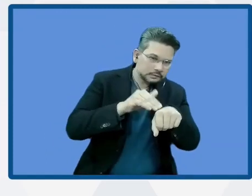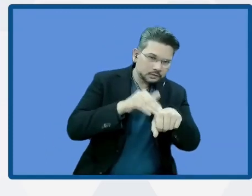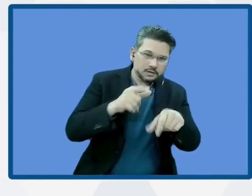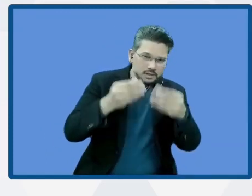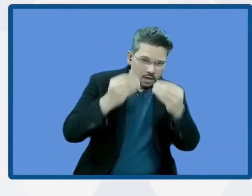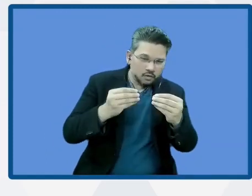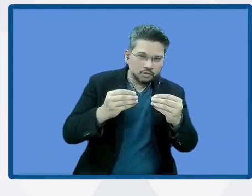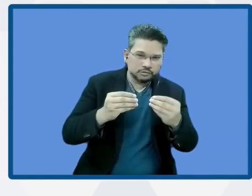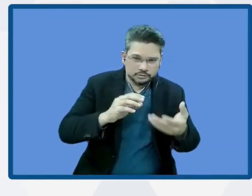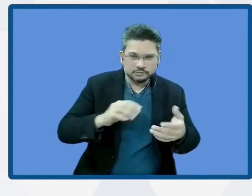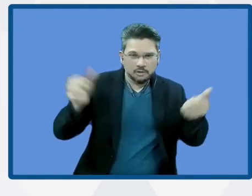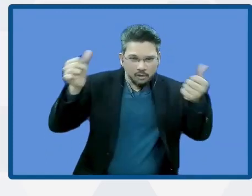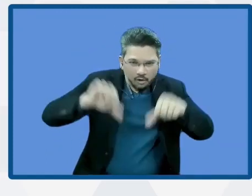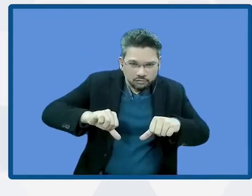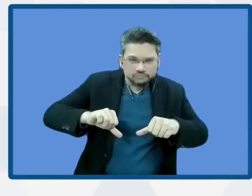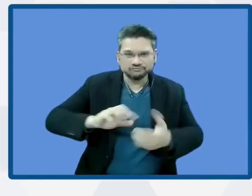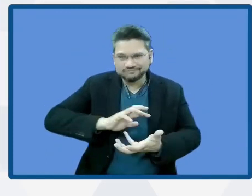damage.